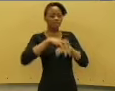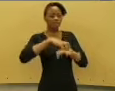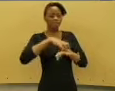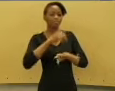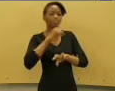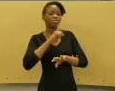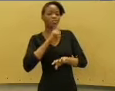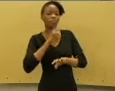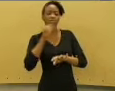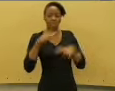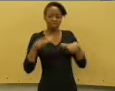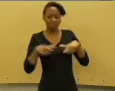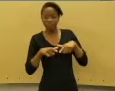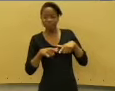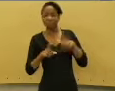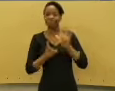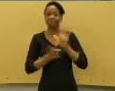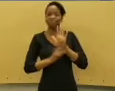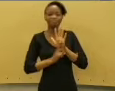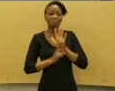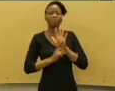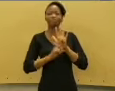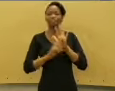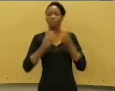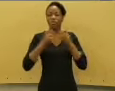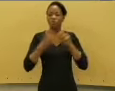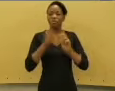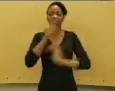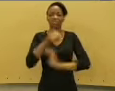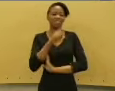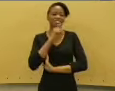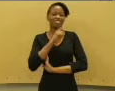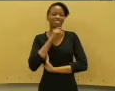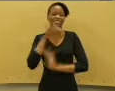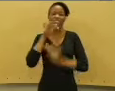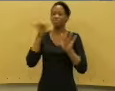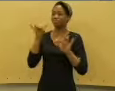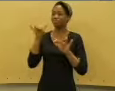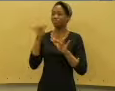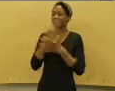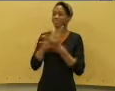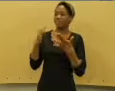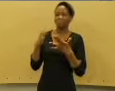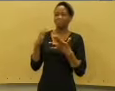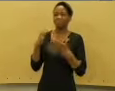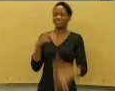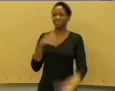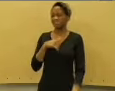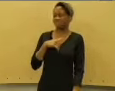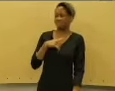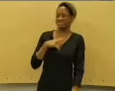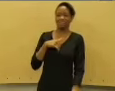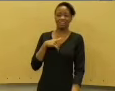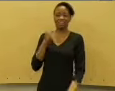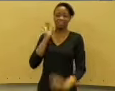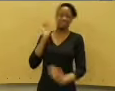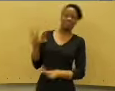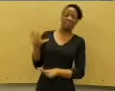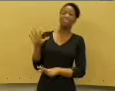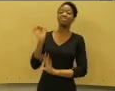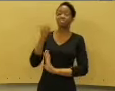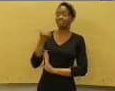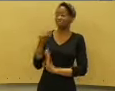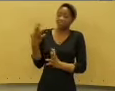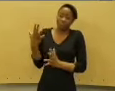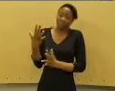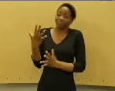helped me with incontinence. People are surprised. Some people are disgusted. And it's unfortunate that in as much